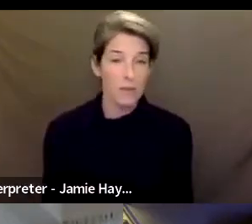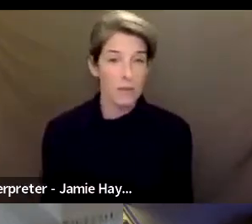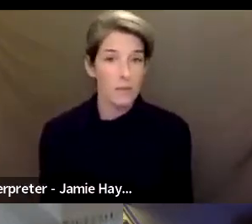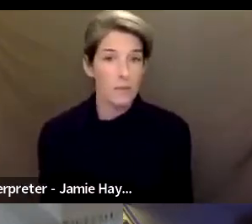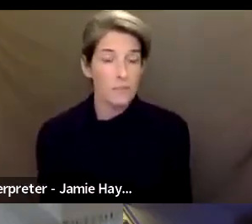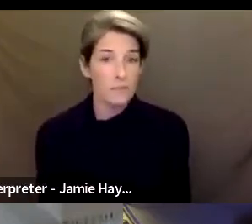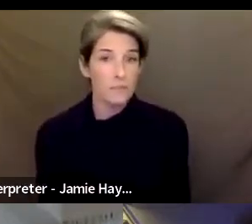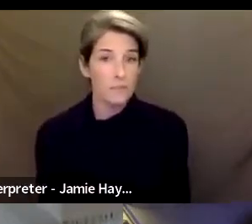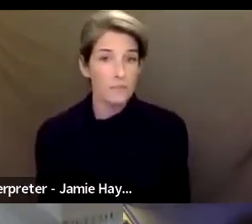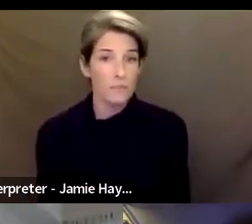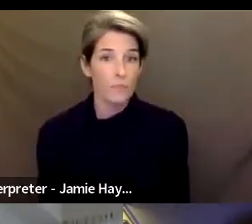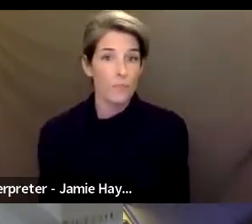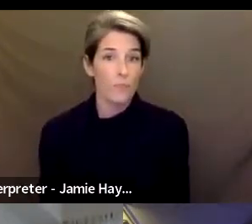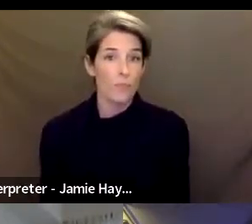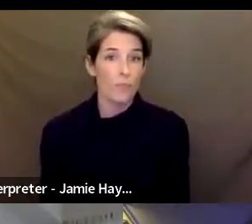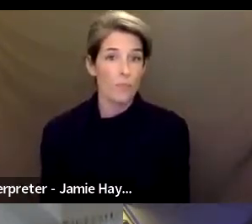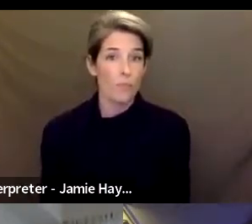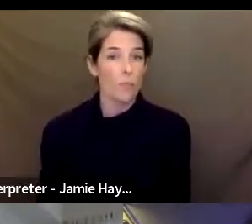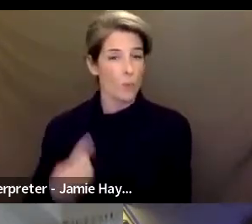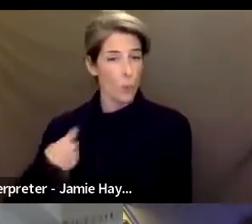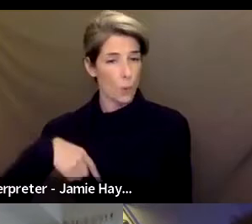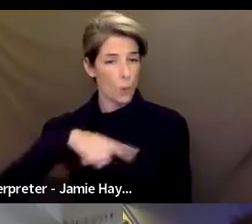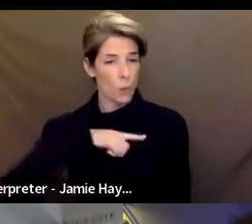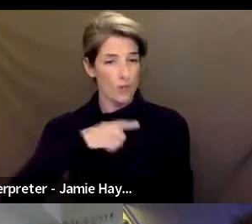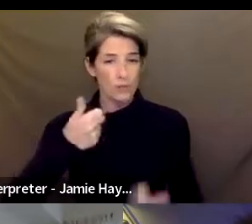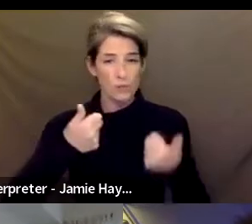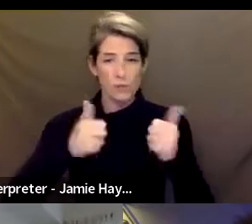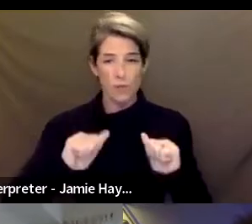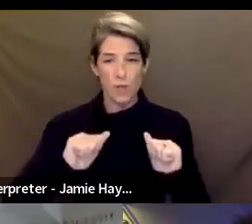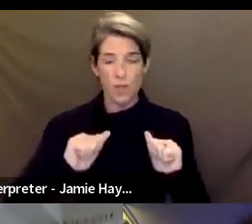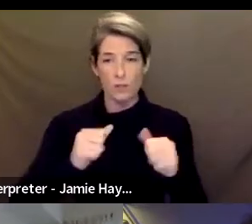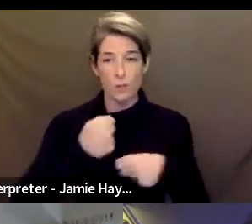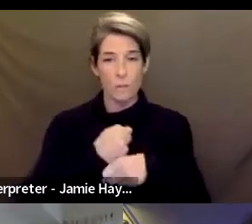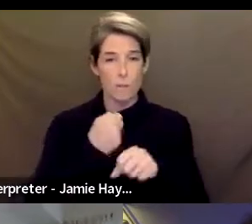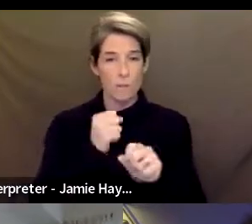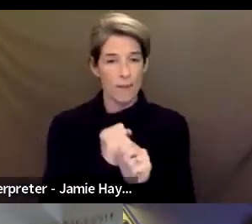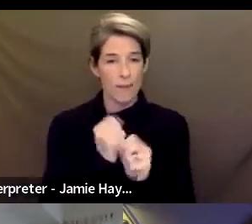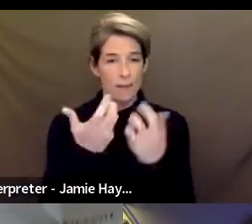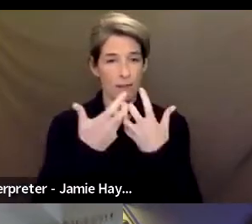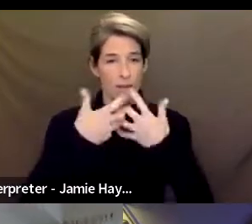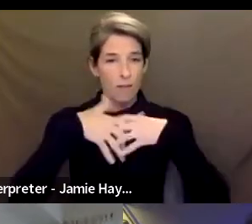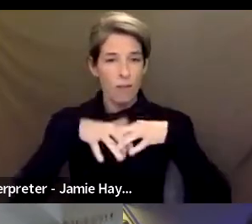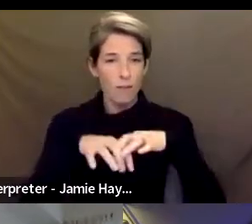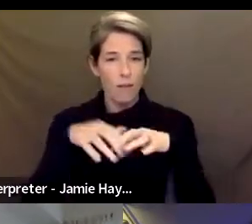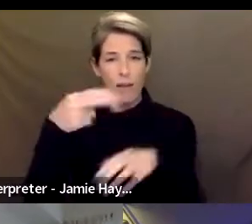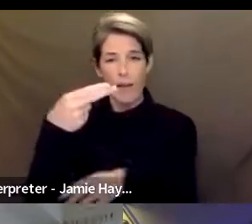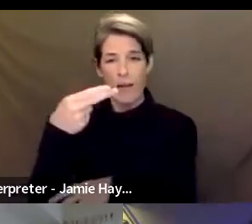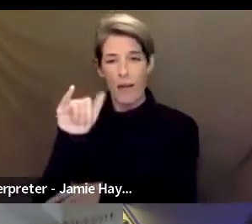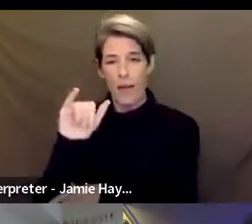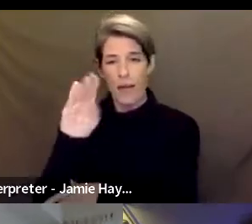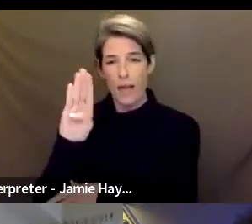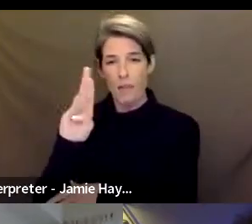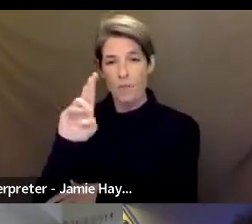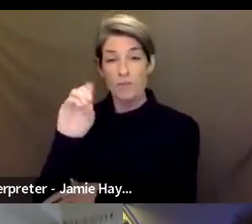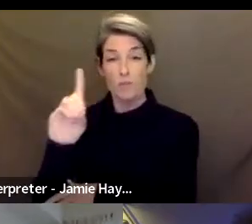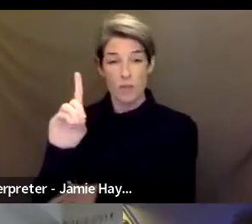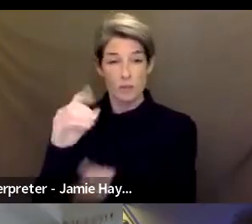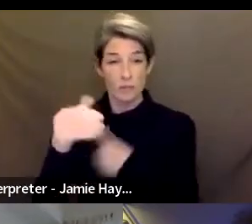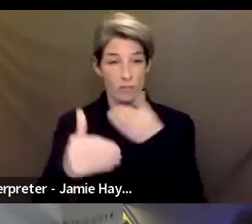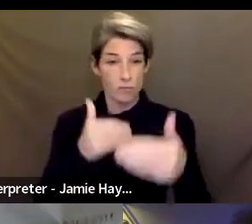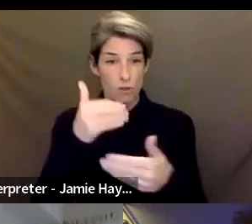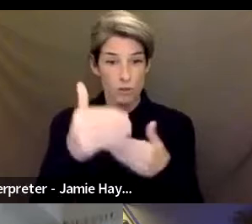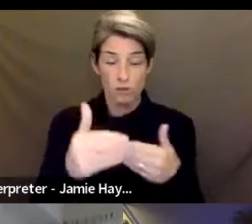we've tried to create a hybrid process where we can give the option to everyone. Do you want to tape? Do you want